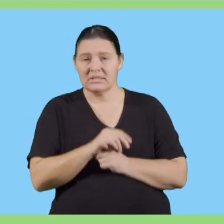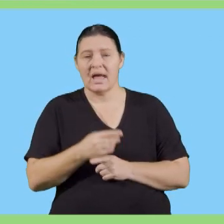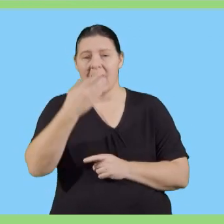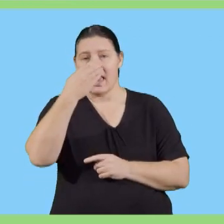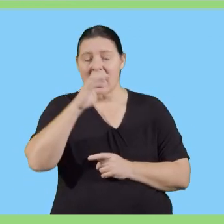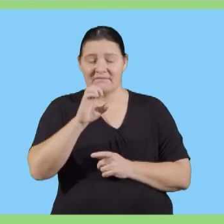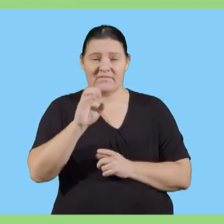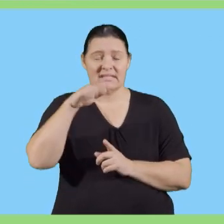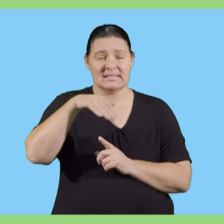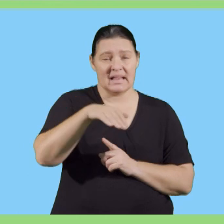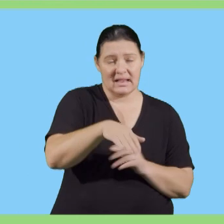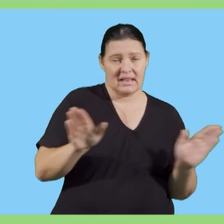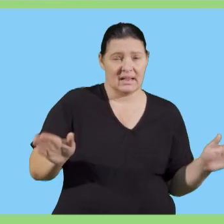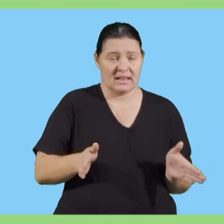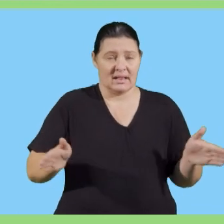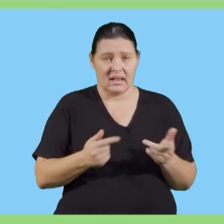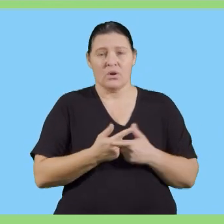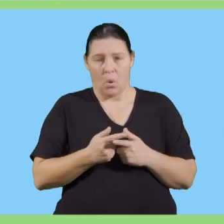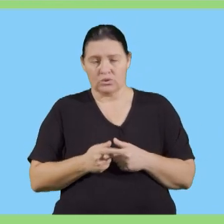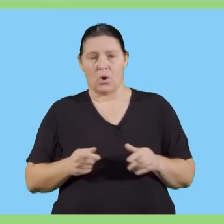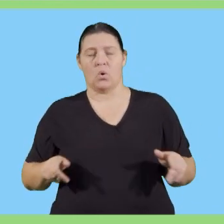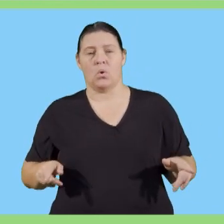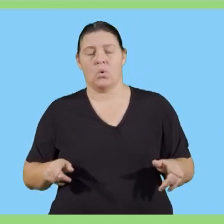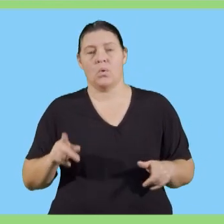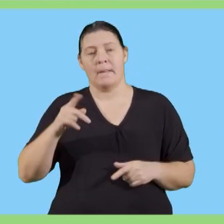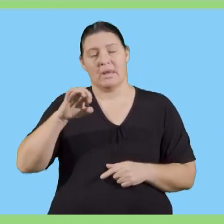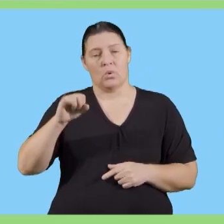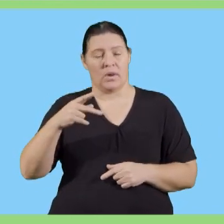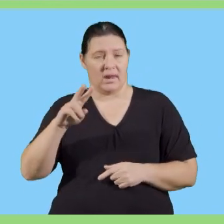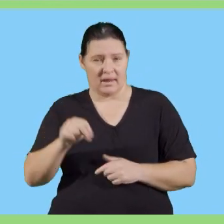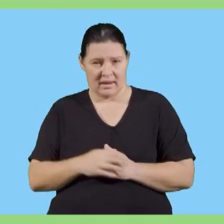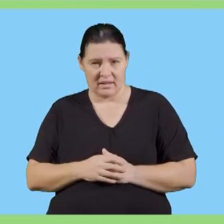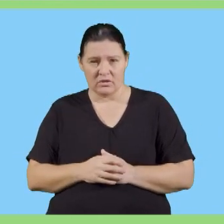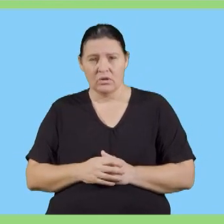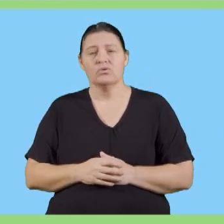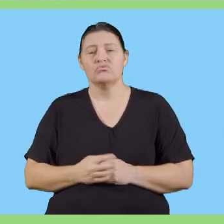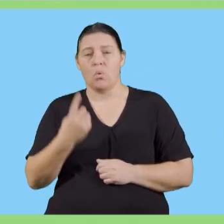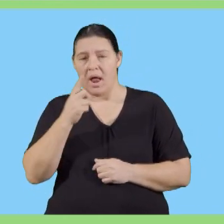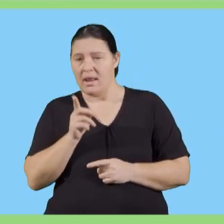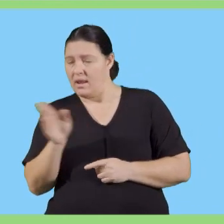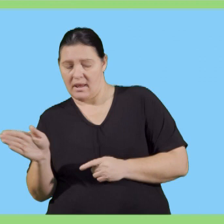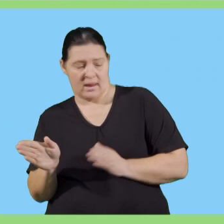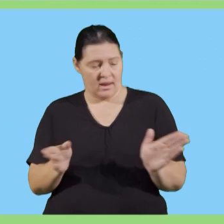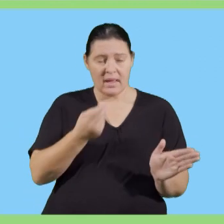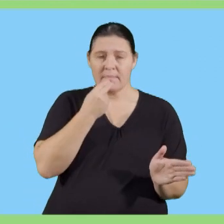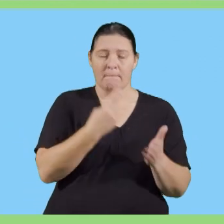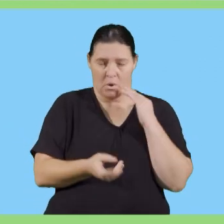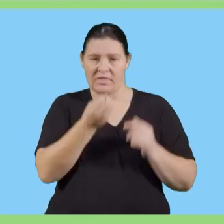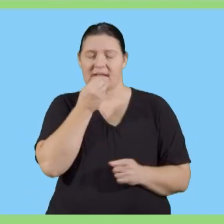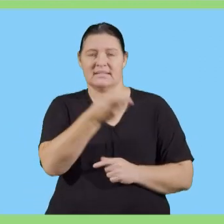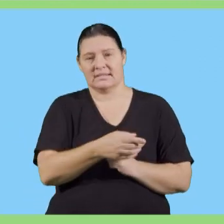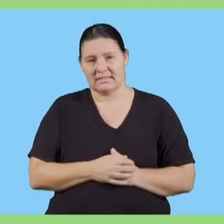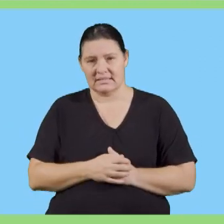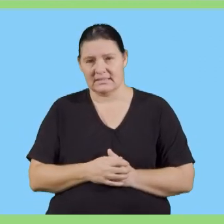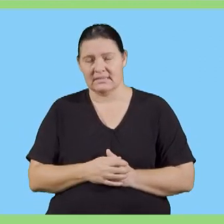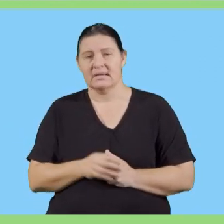two organisms. Then from there, we have the penguin being eaten by the killer whale, while the very same